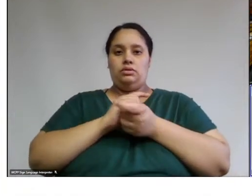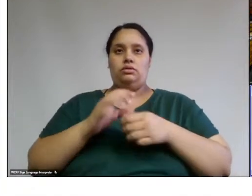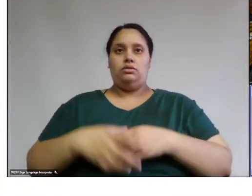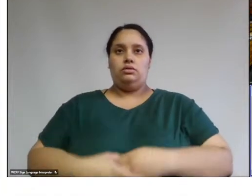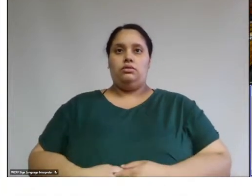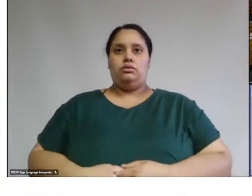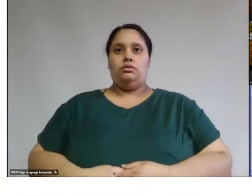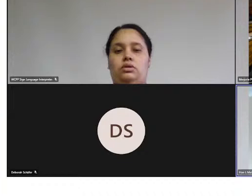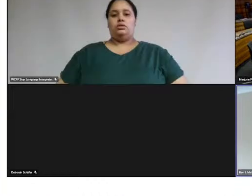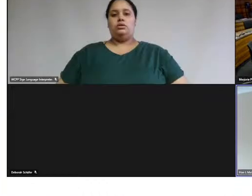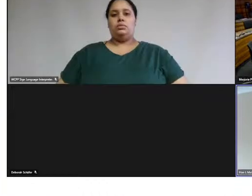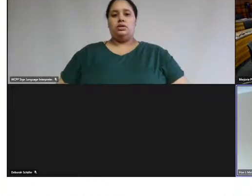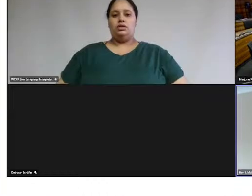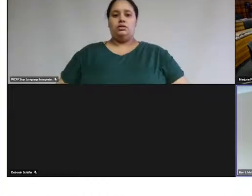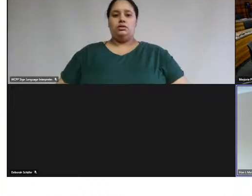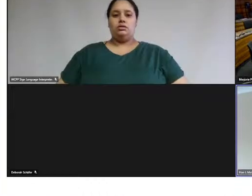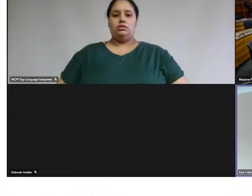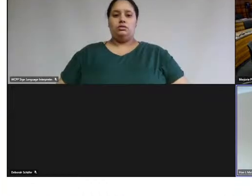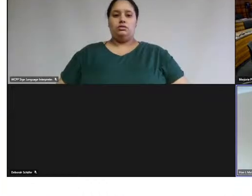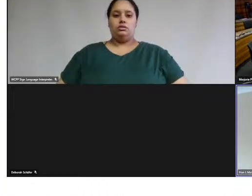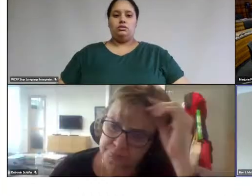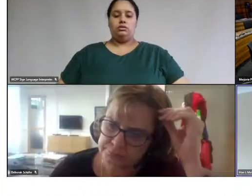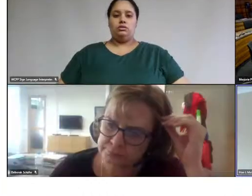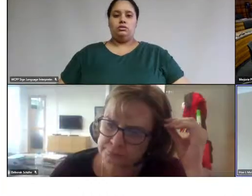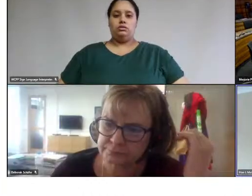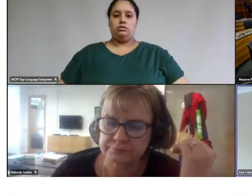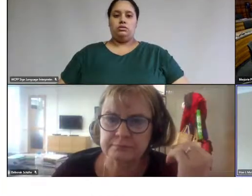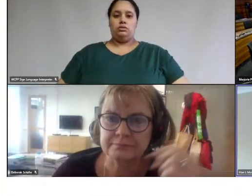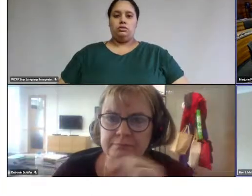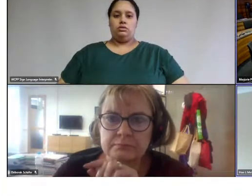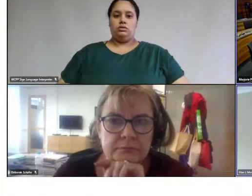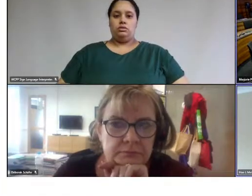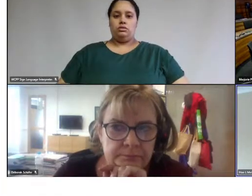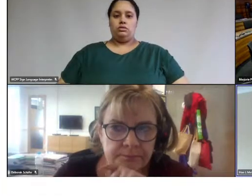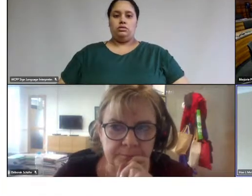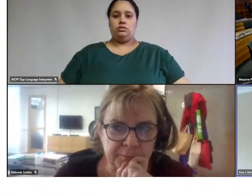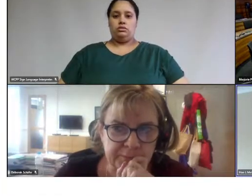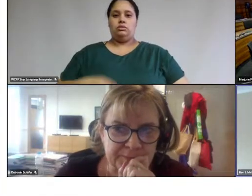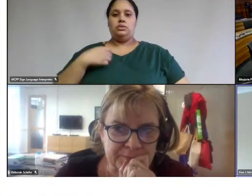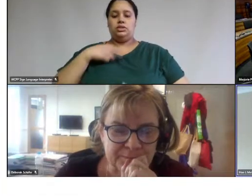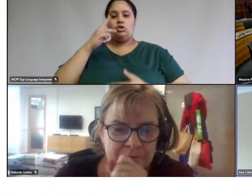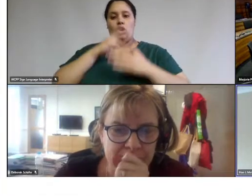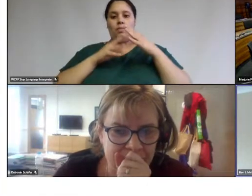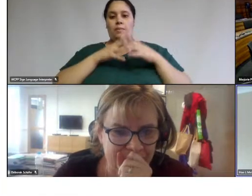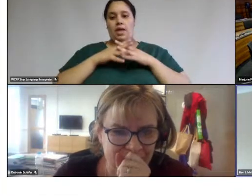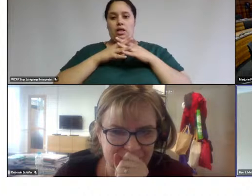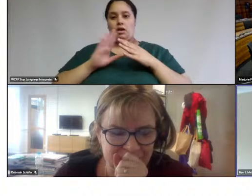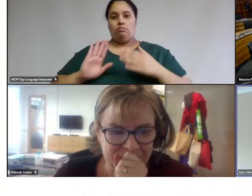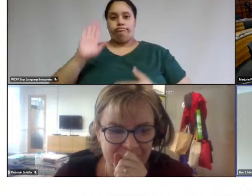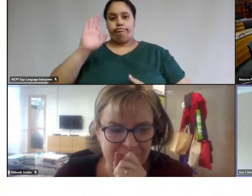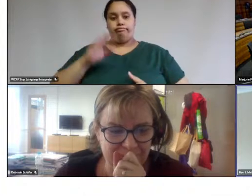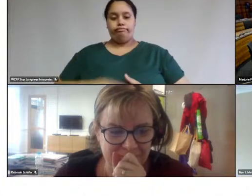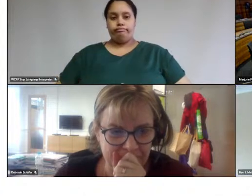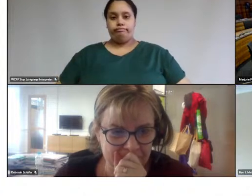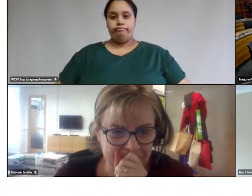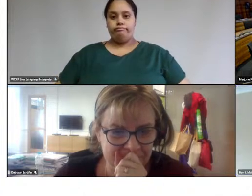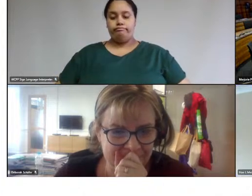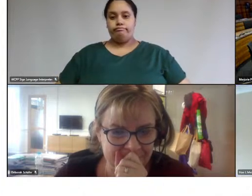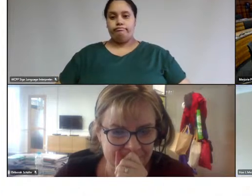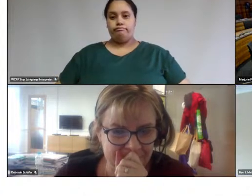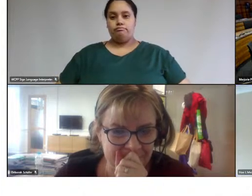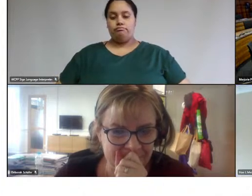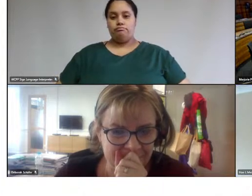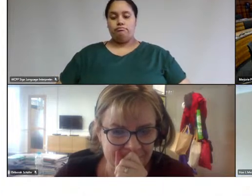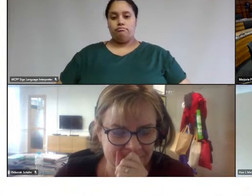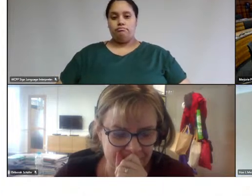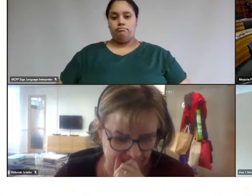before I do that, I will ask Honorable America, because his hands are up. No, Chair. I